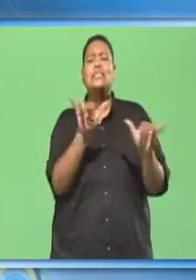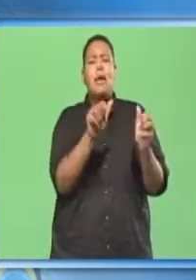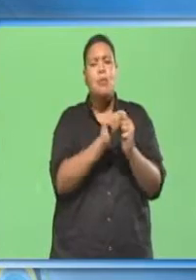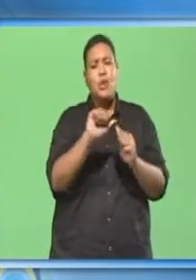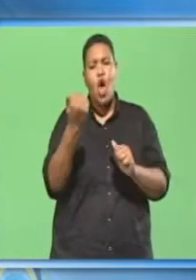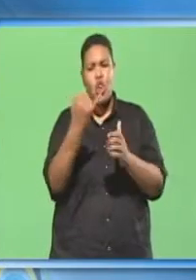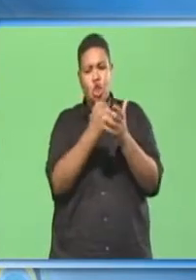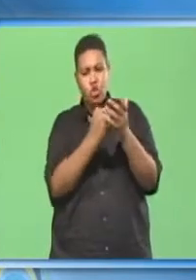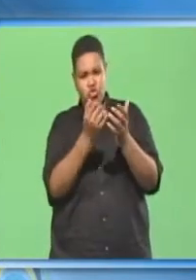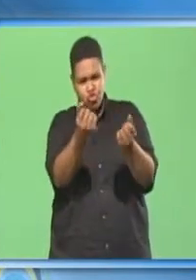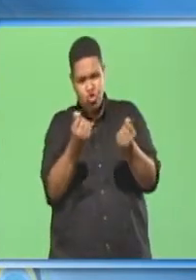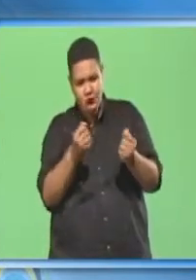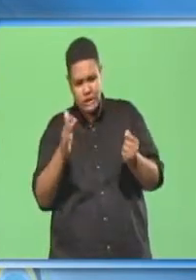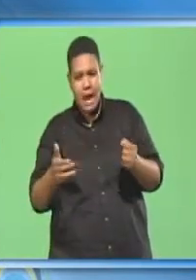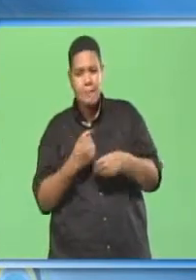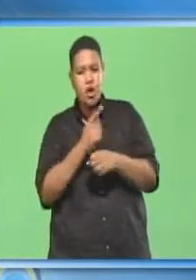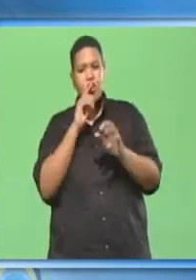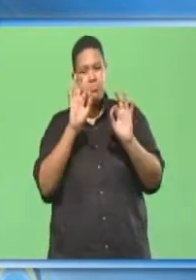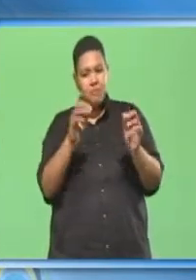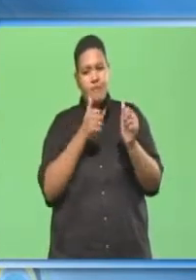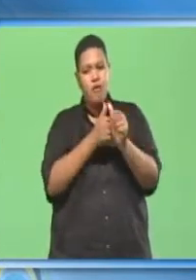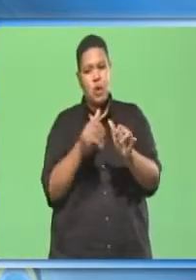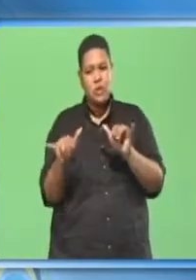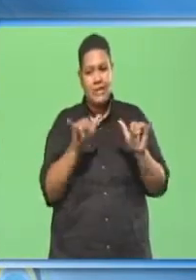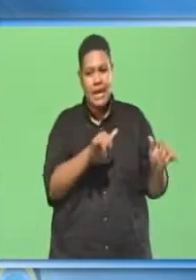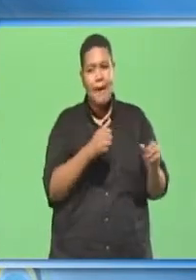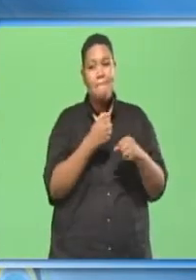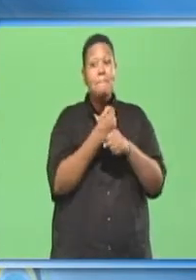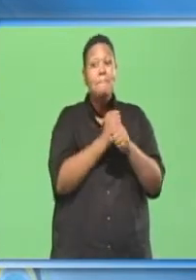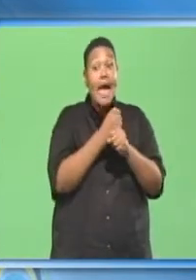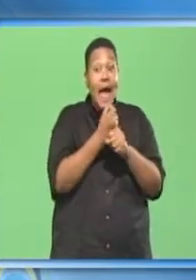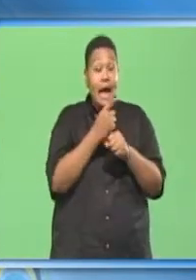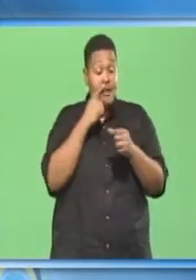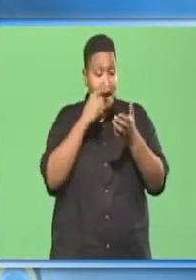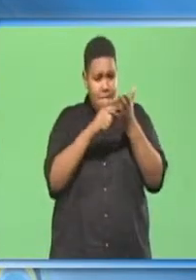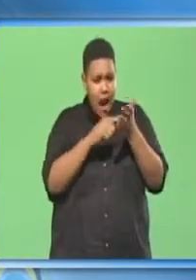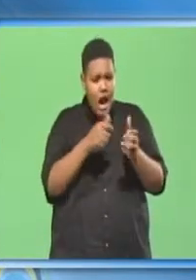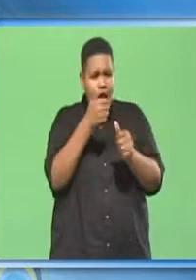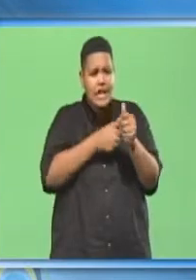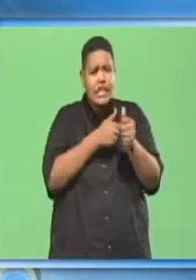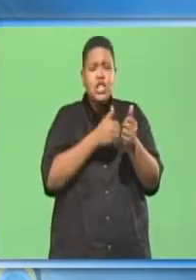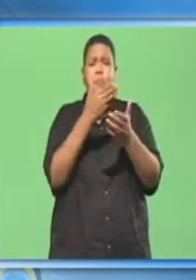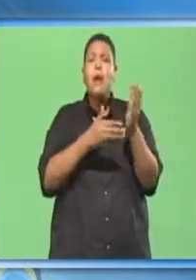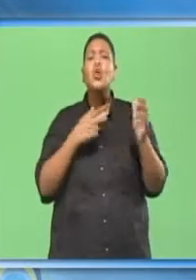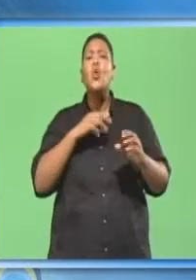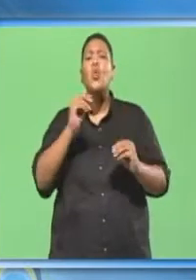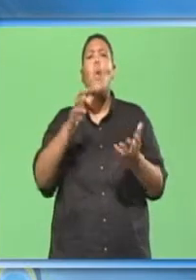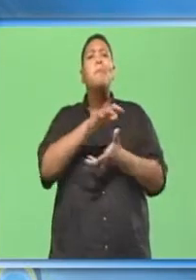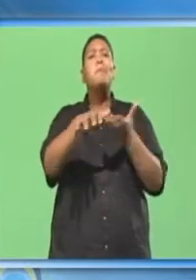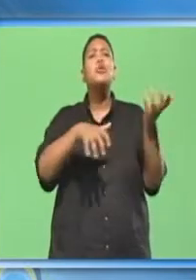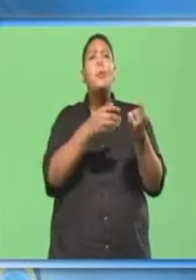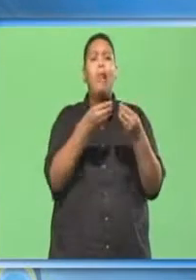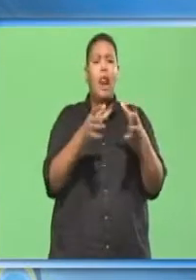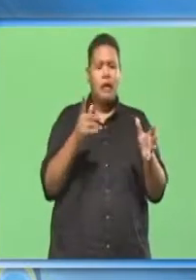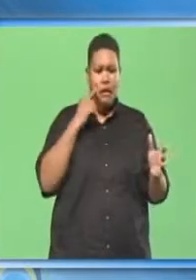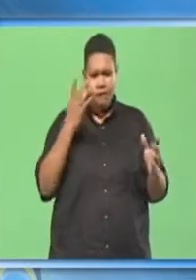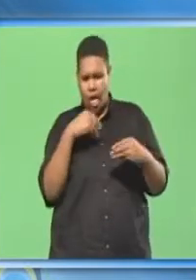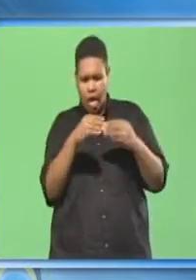other drawer side. Make a mark on each piece so that there is no mix-up when